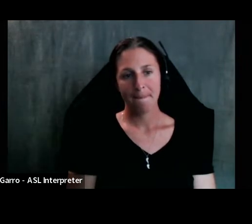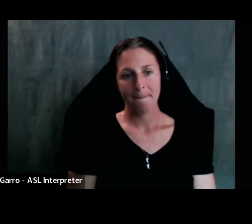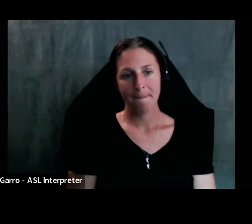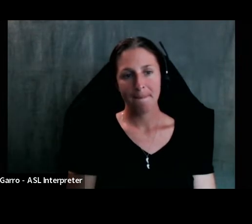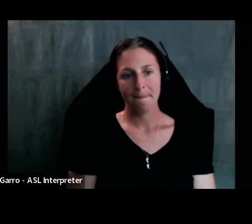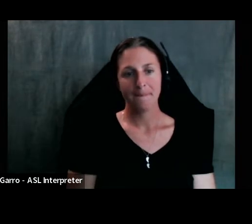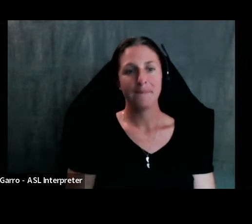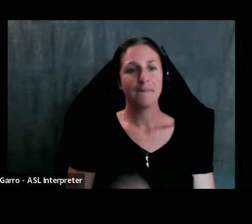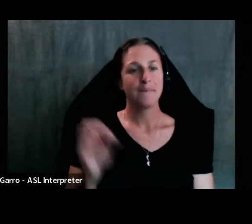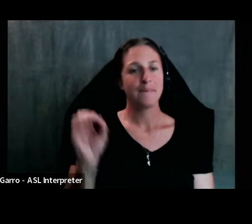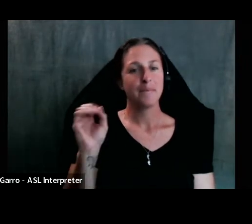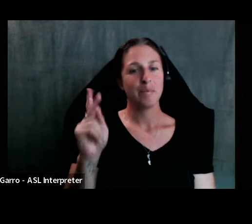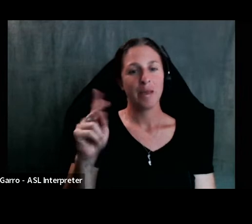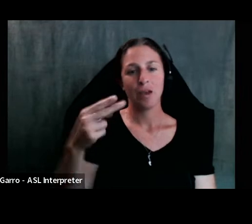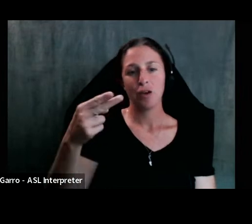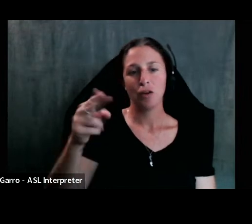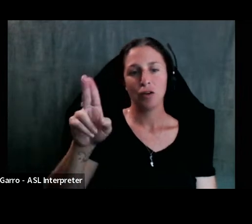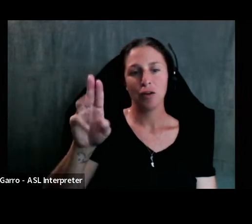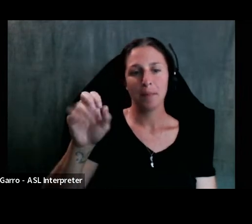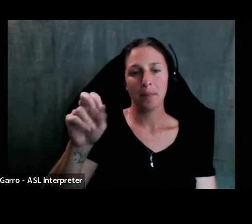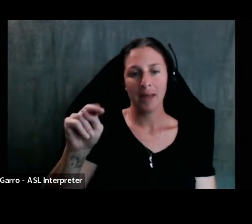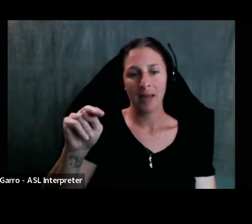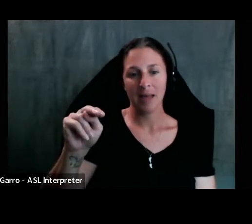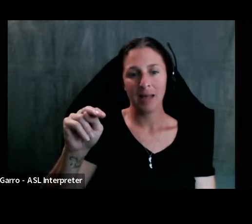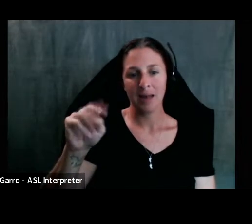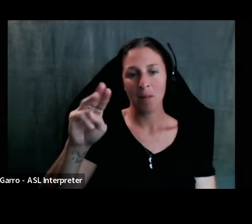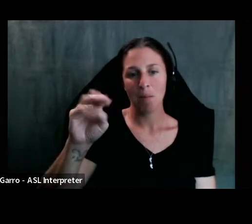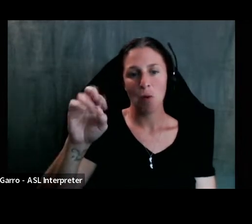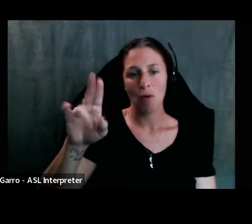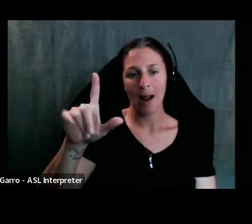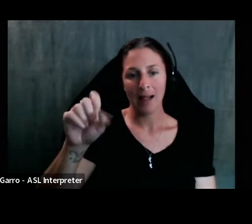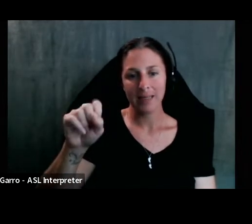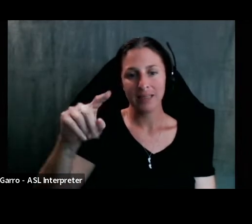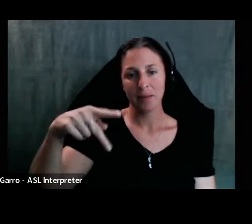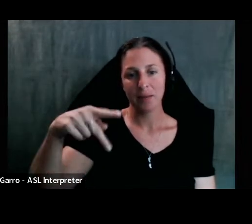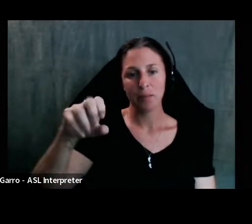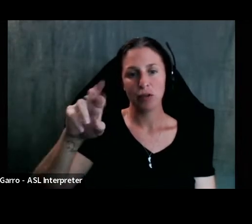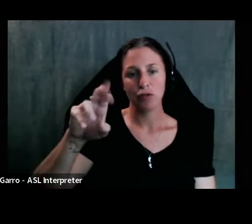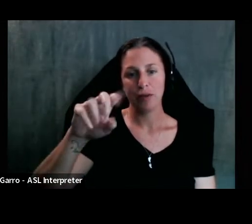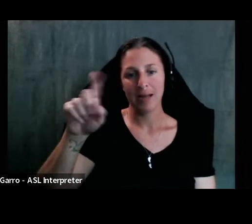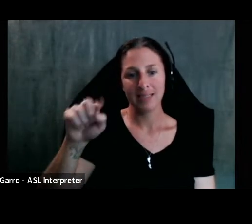All right. Herman Morales Perez Jr.